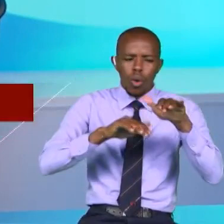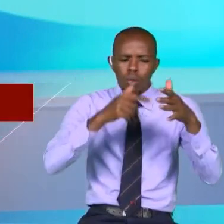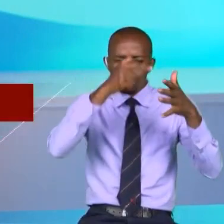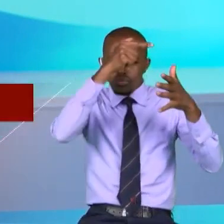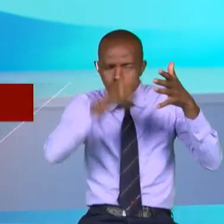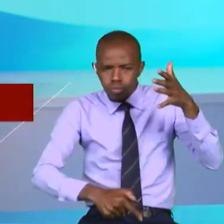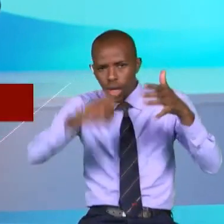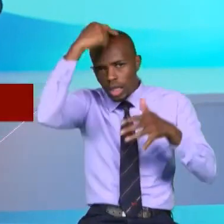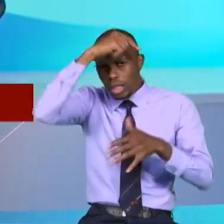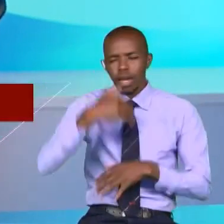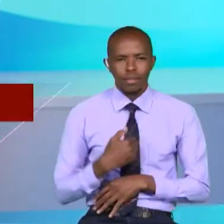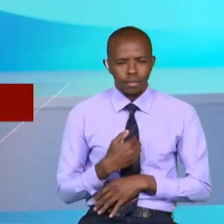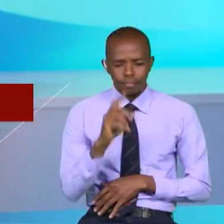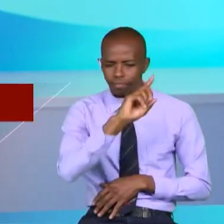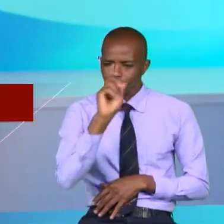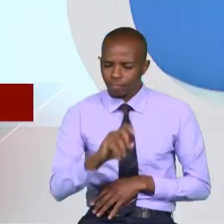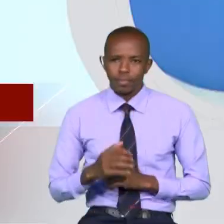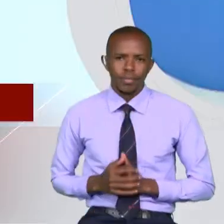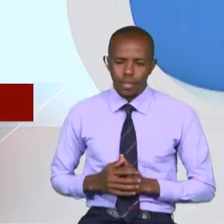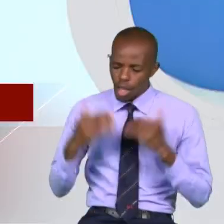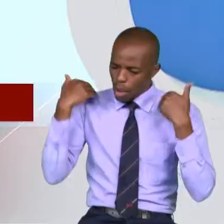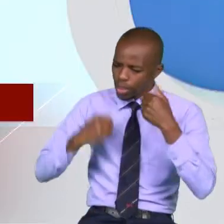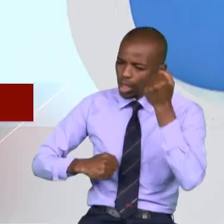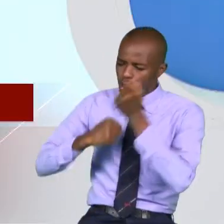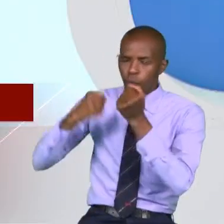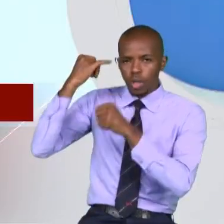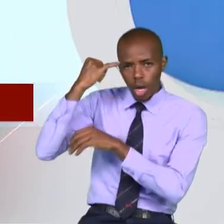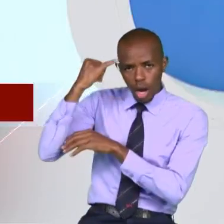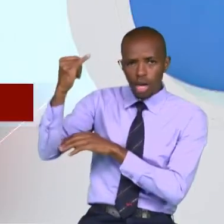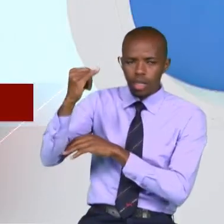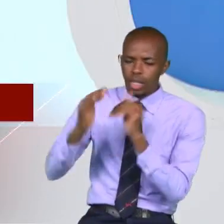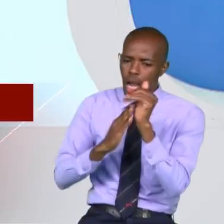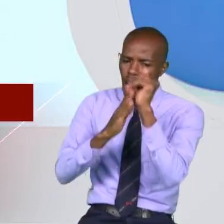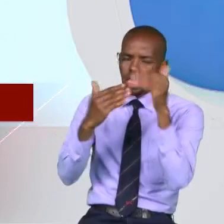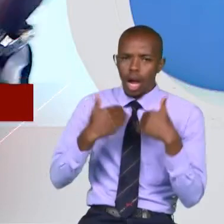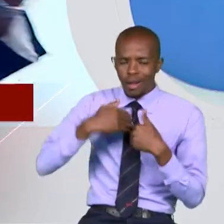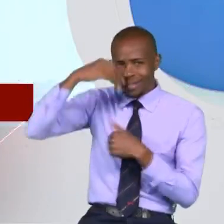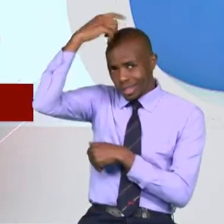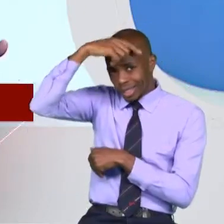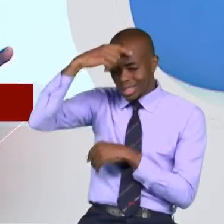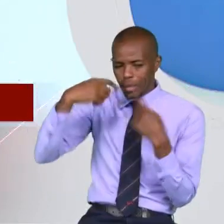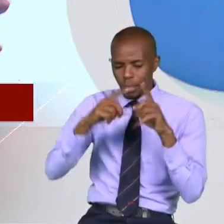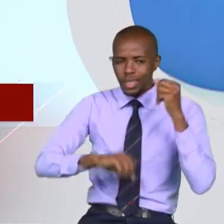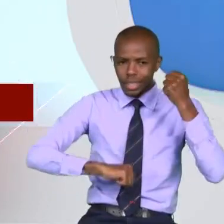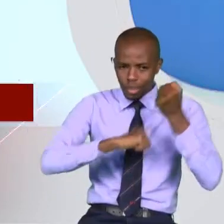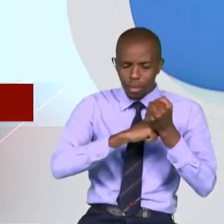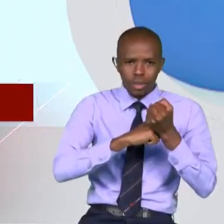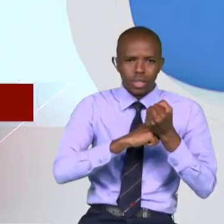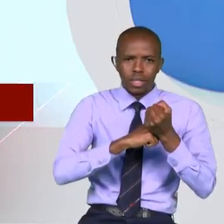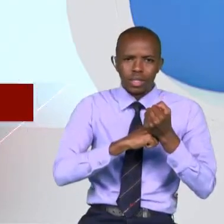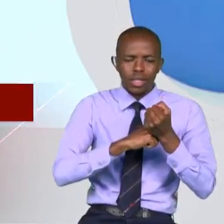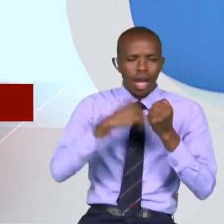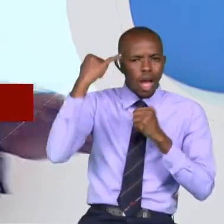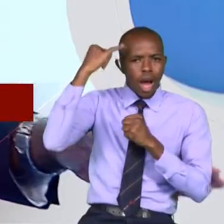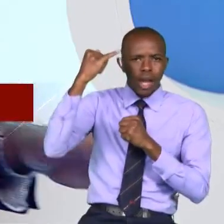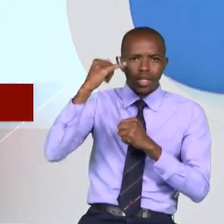a degree? I support the idea of leaders having degrees, but I also don't support the ideas